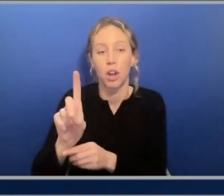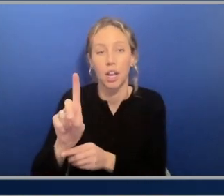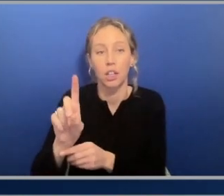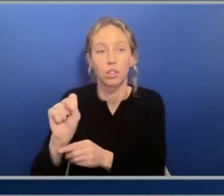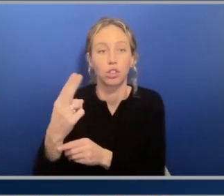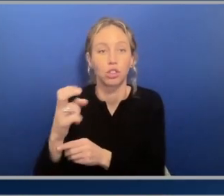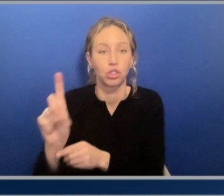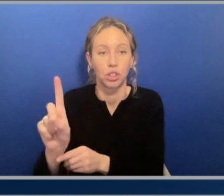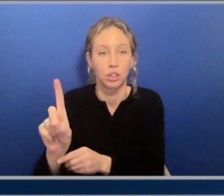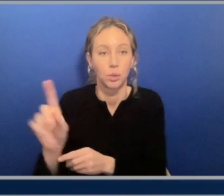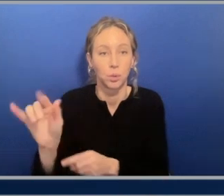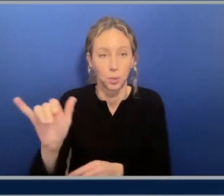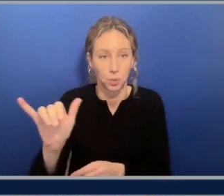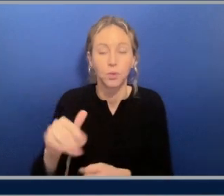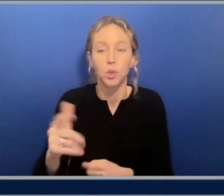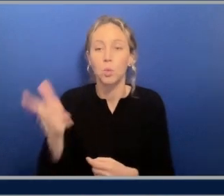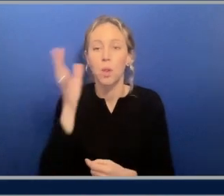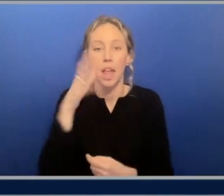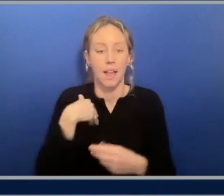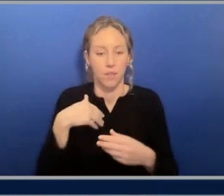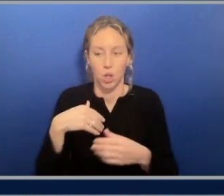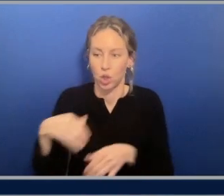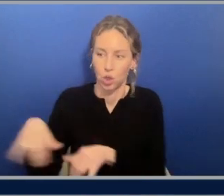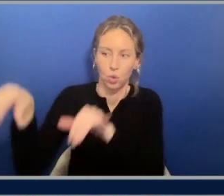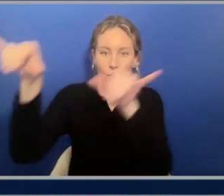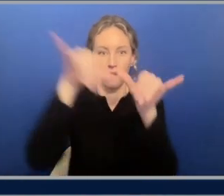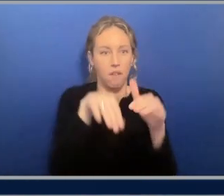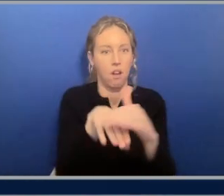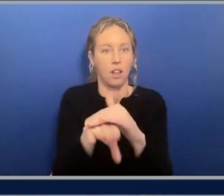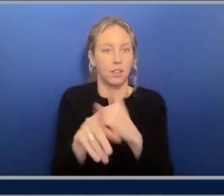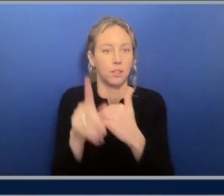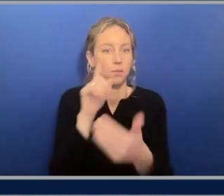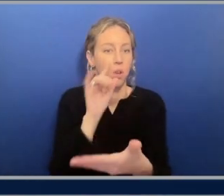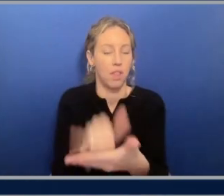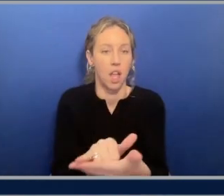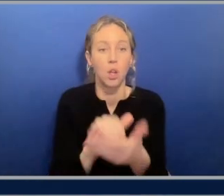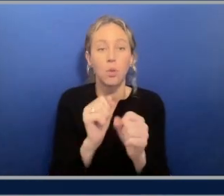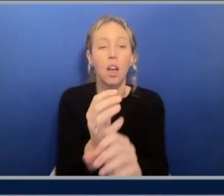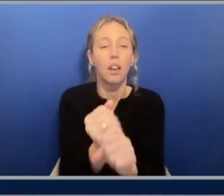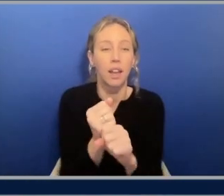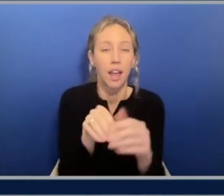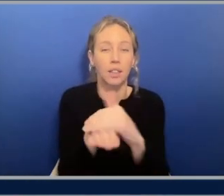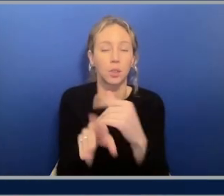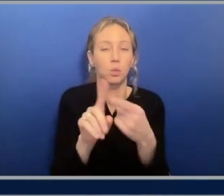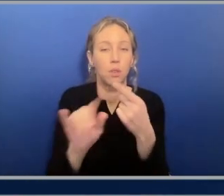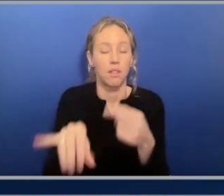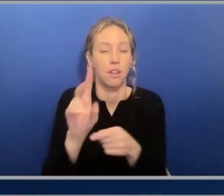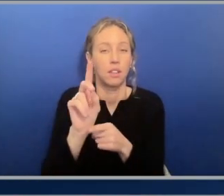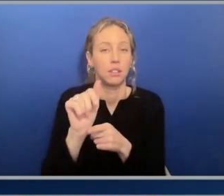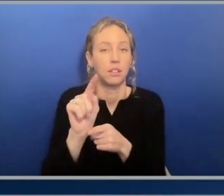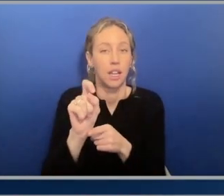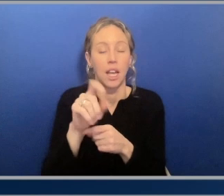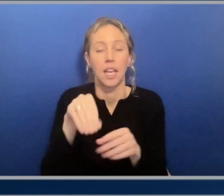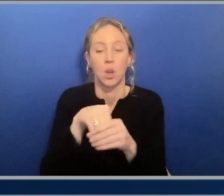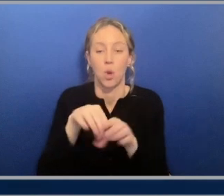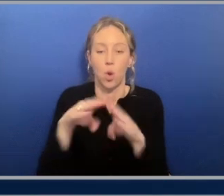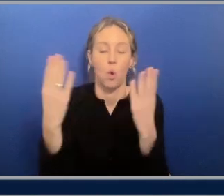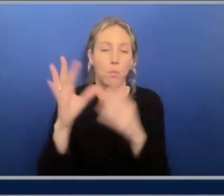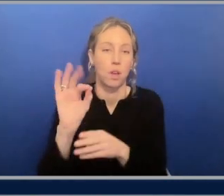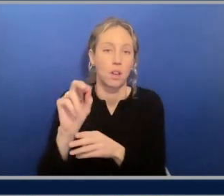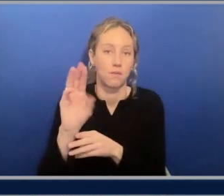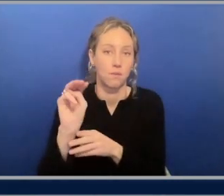a unified access for all these data, right? And you can get access to this data in an open format as well,